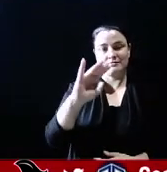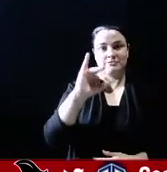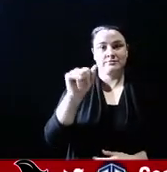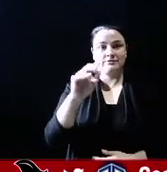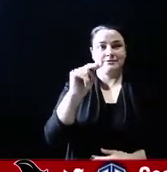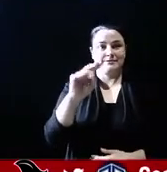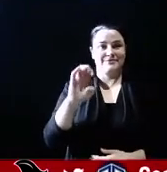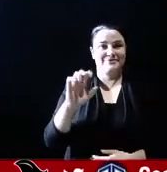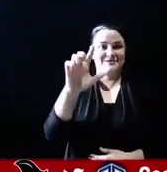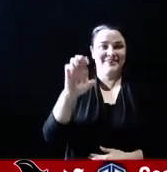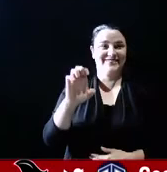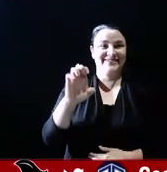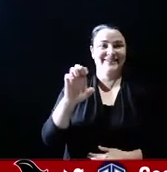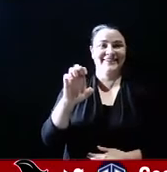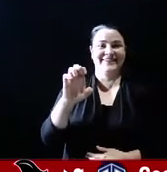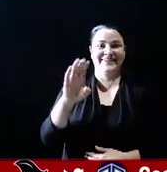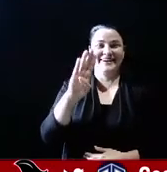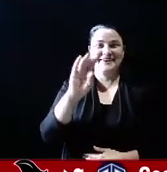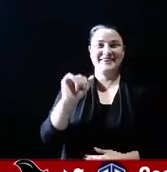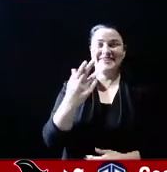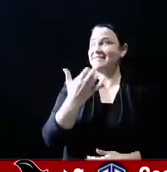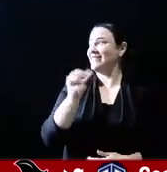Janelle Baham,